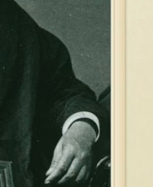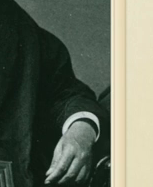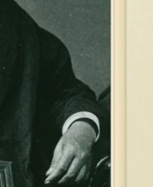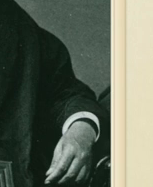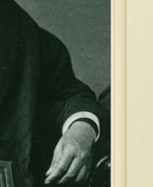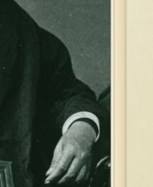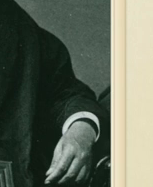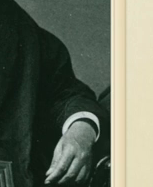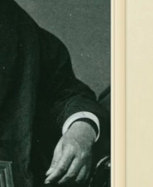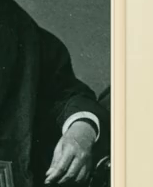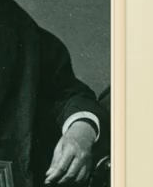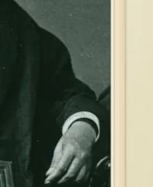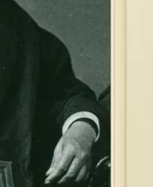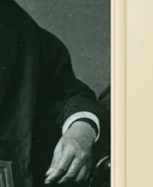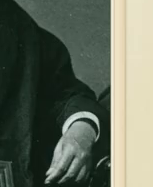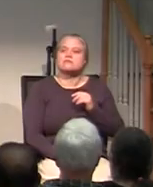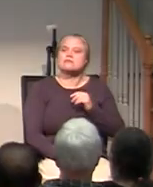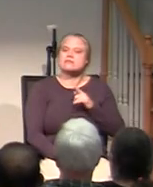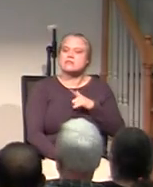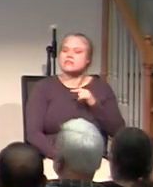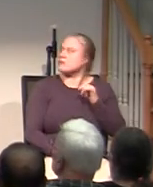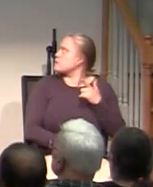100%, as he says here.